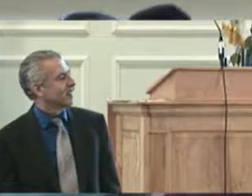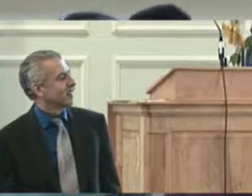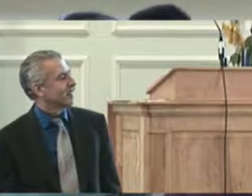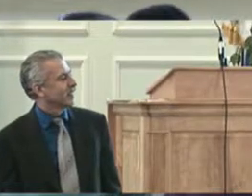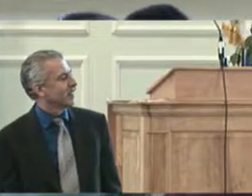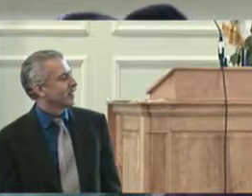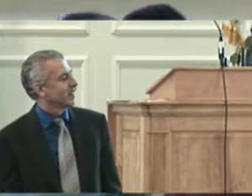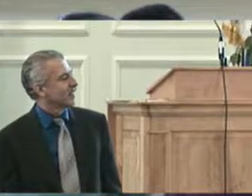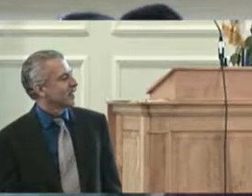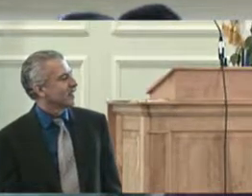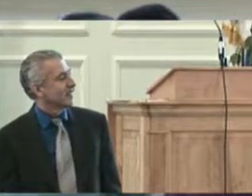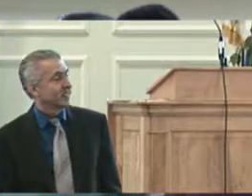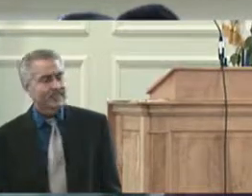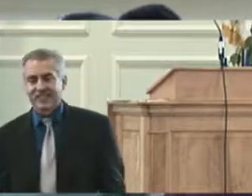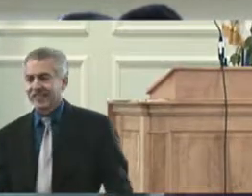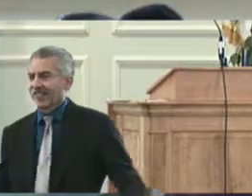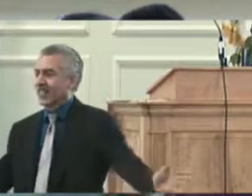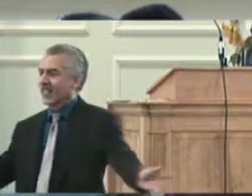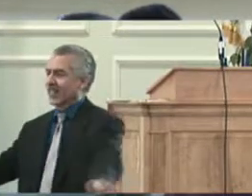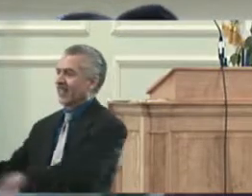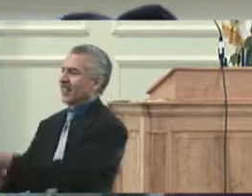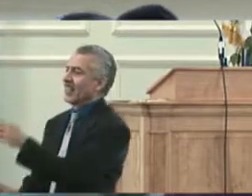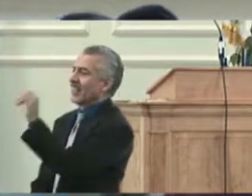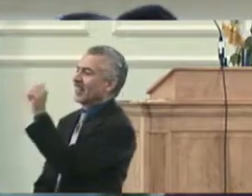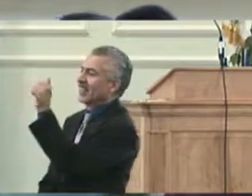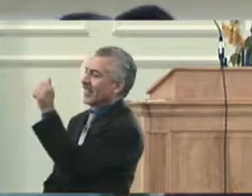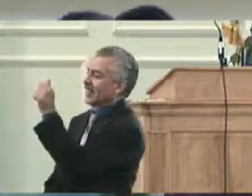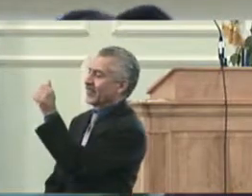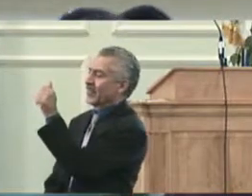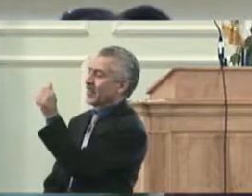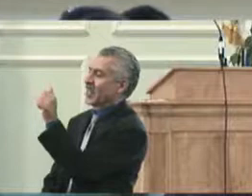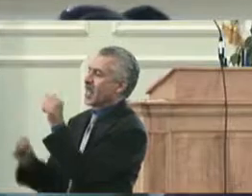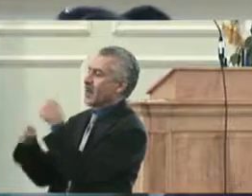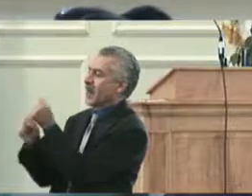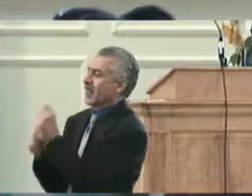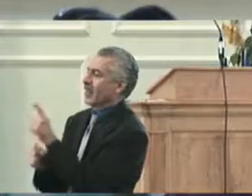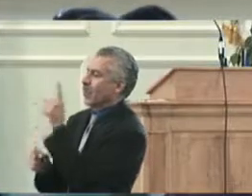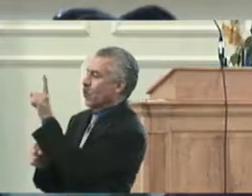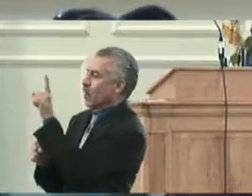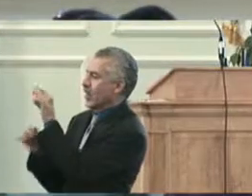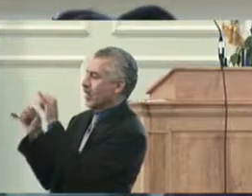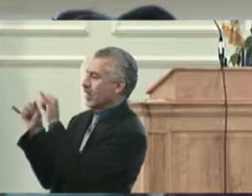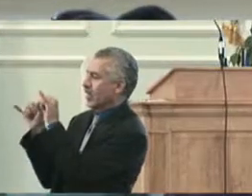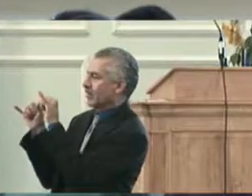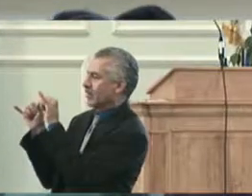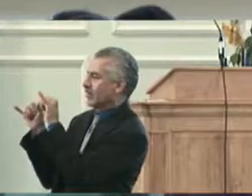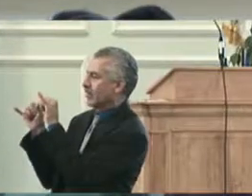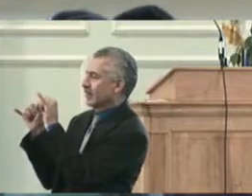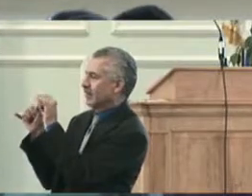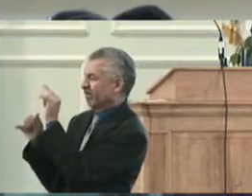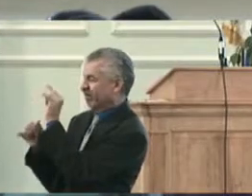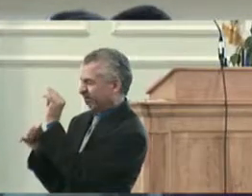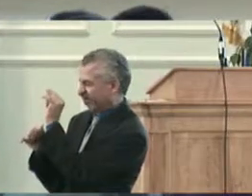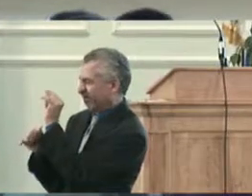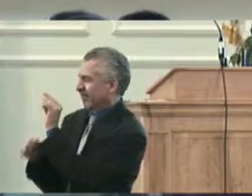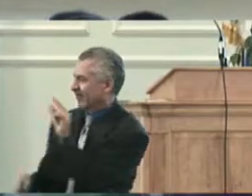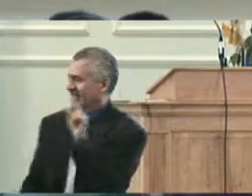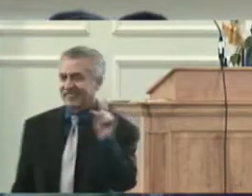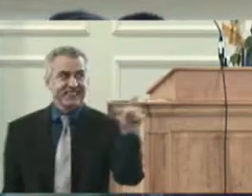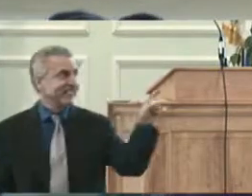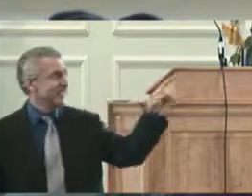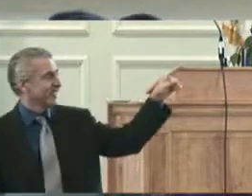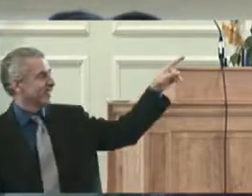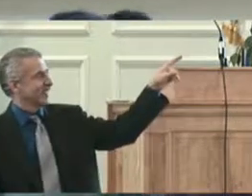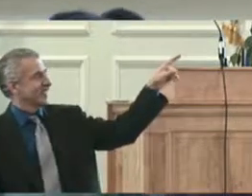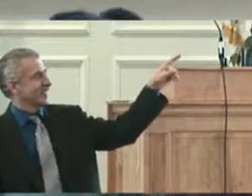like an inch on the ruler. Why am I talking about all these animals? They actually, before I move